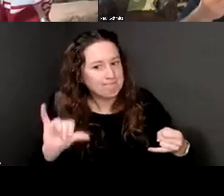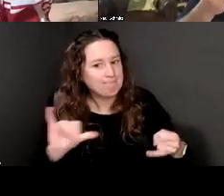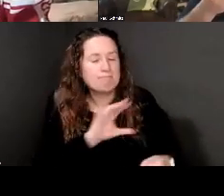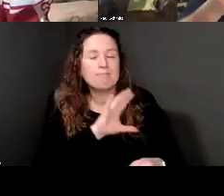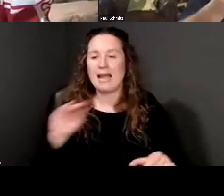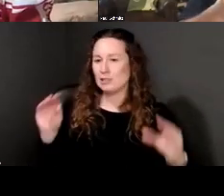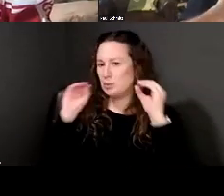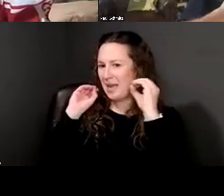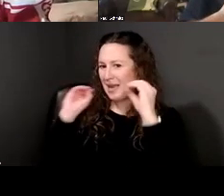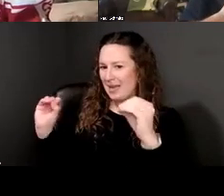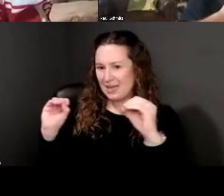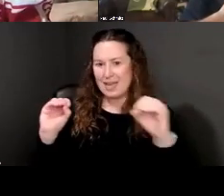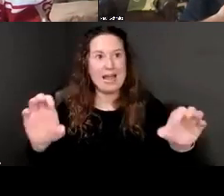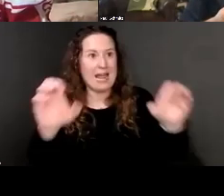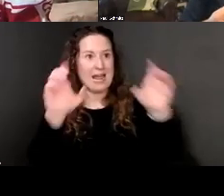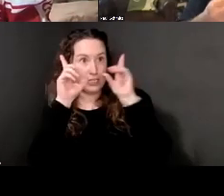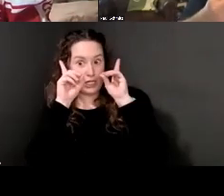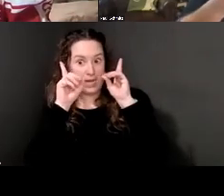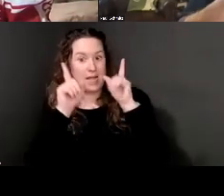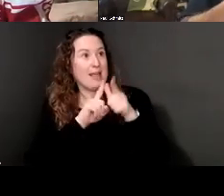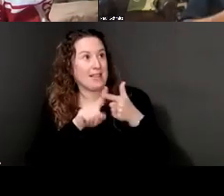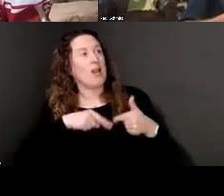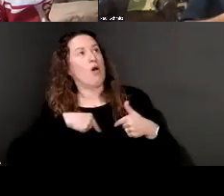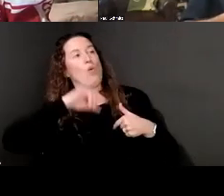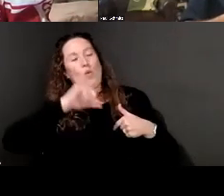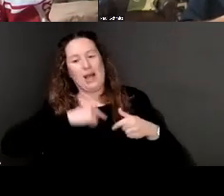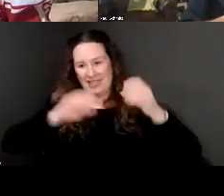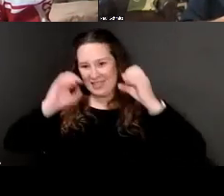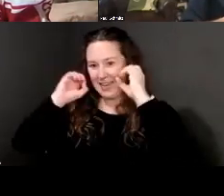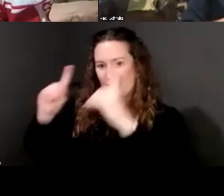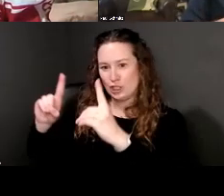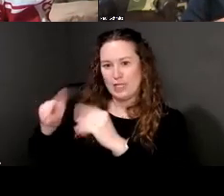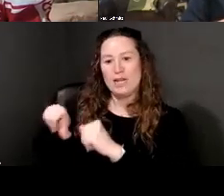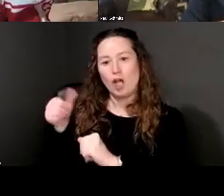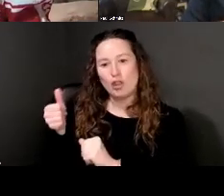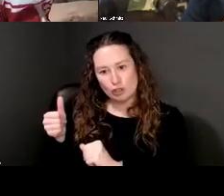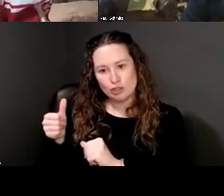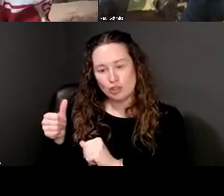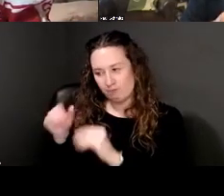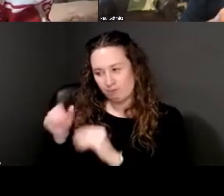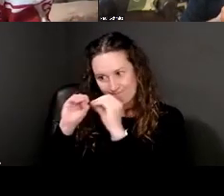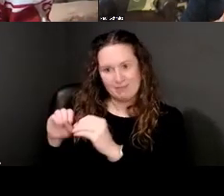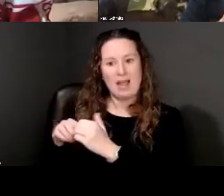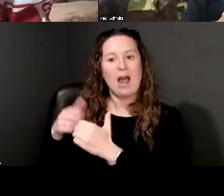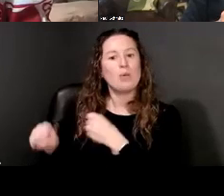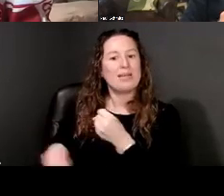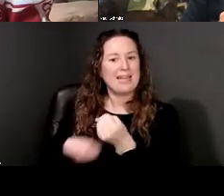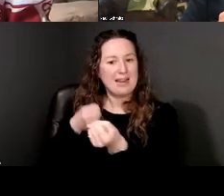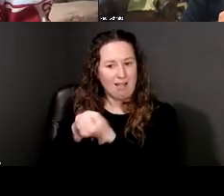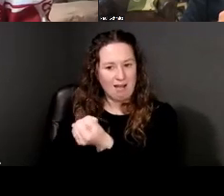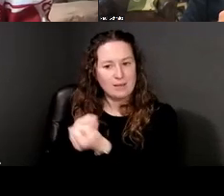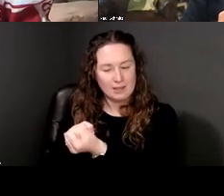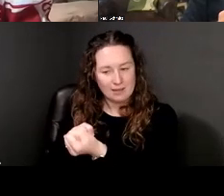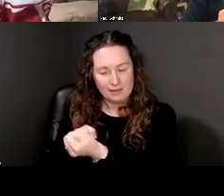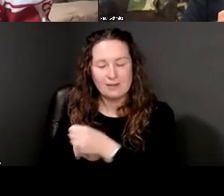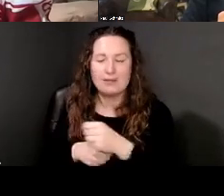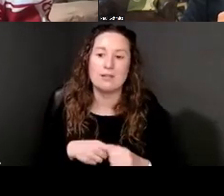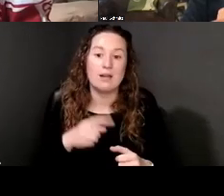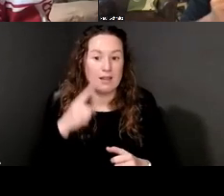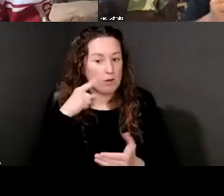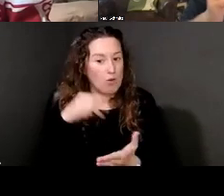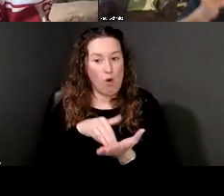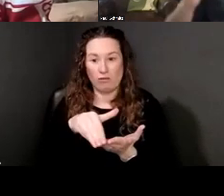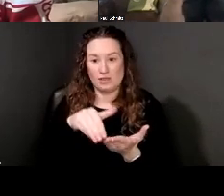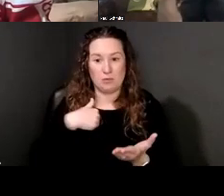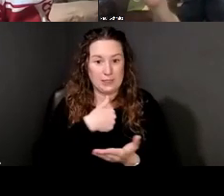on that so you can educate others and you can work with others on those things. Because I think so often we just